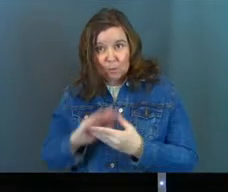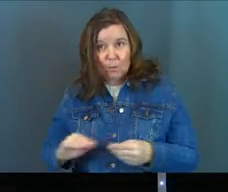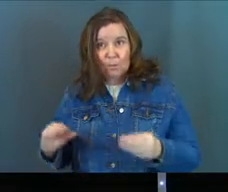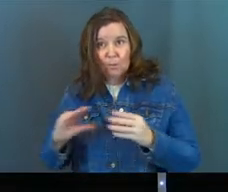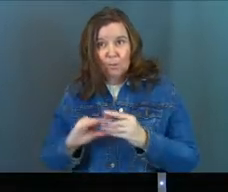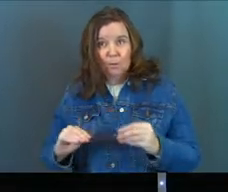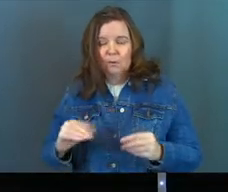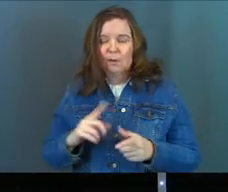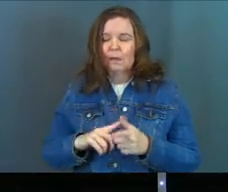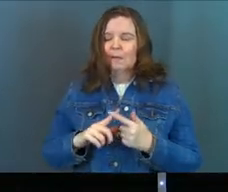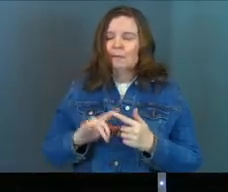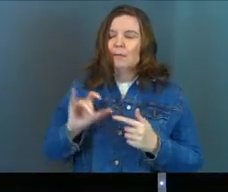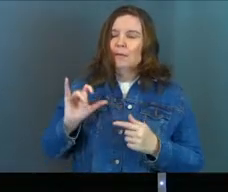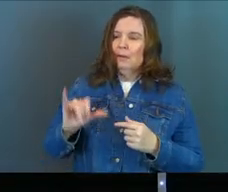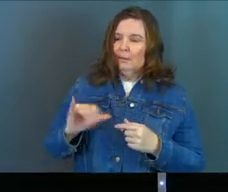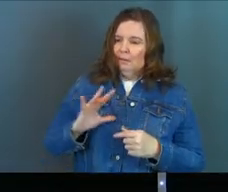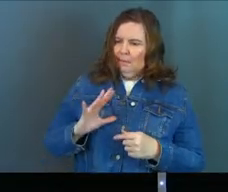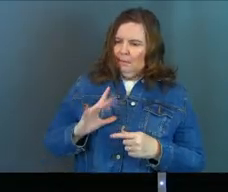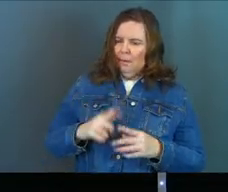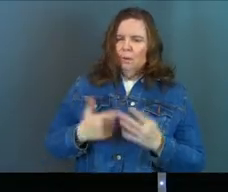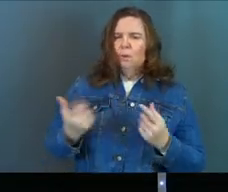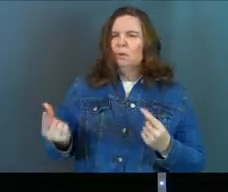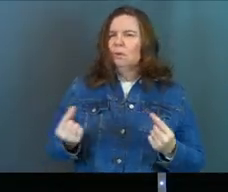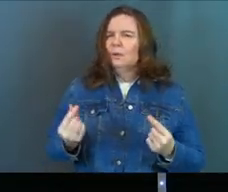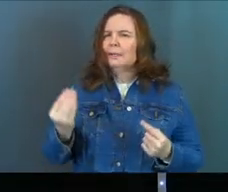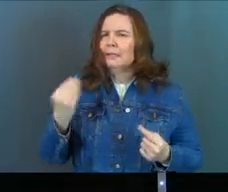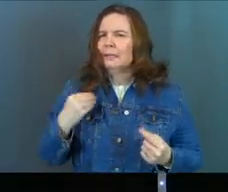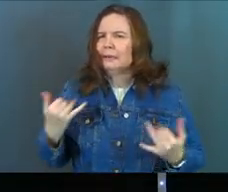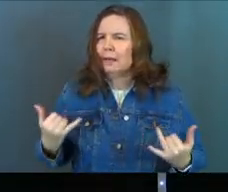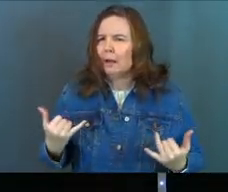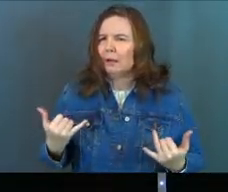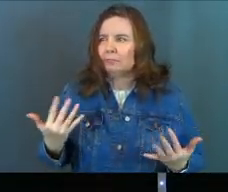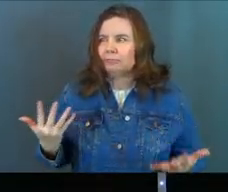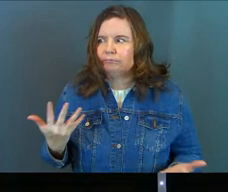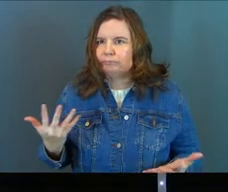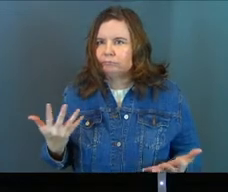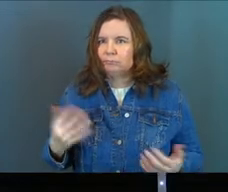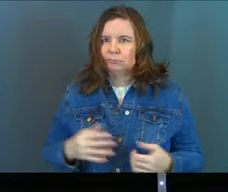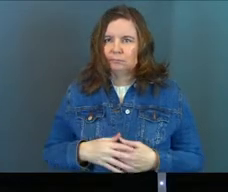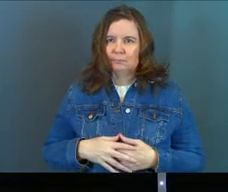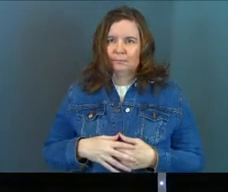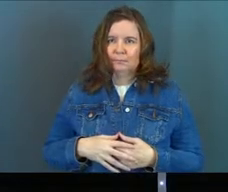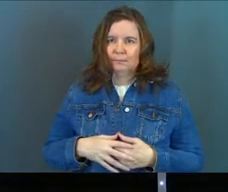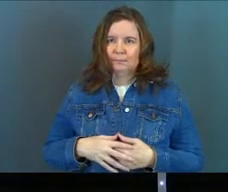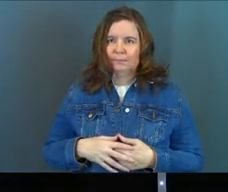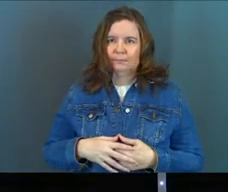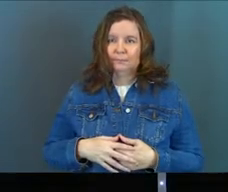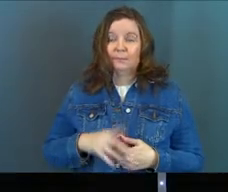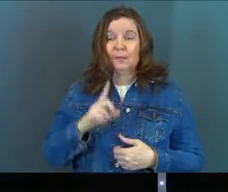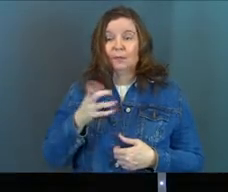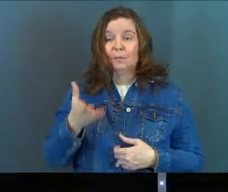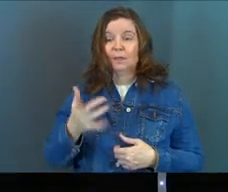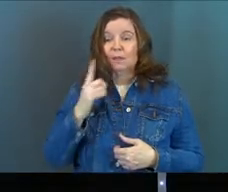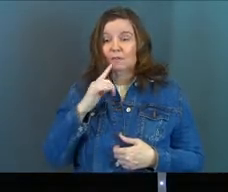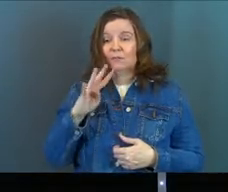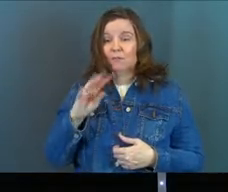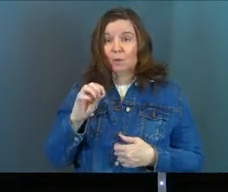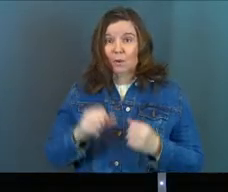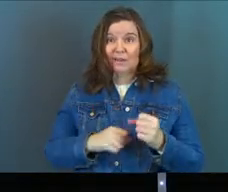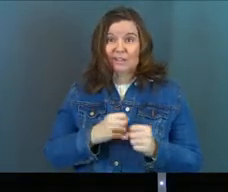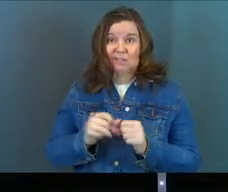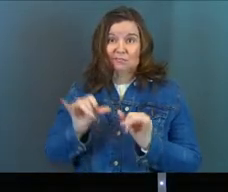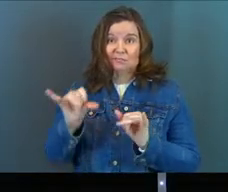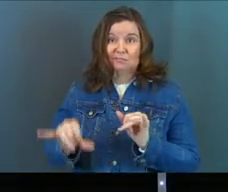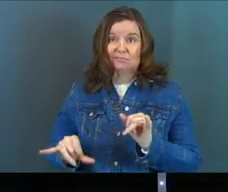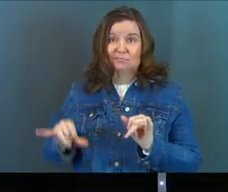story. And then it's like, well, that's fine, but what are we going to eat in the desert? And they're going to be there for 40 years, by